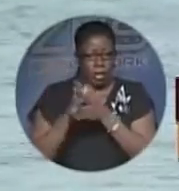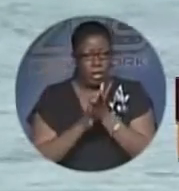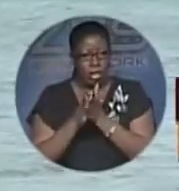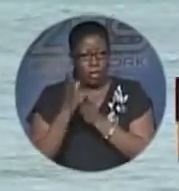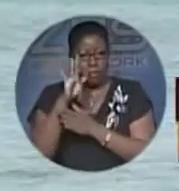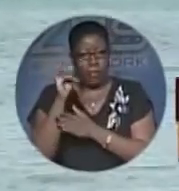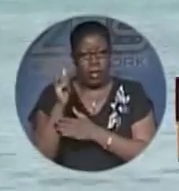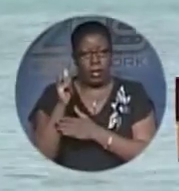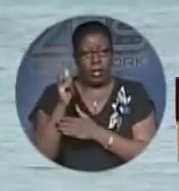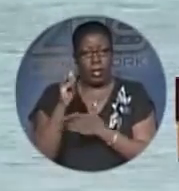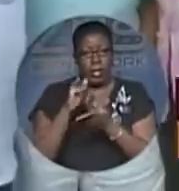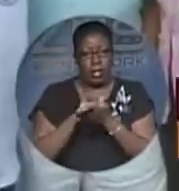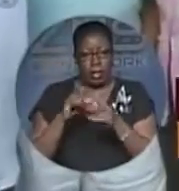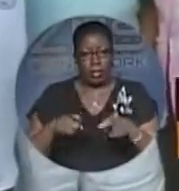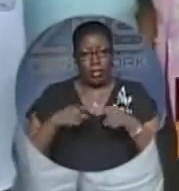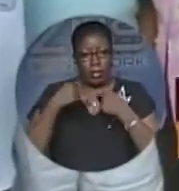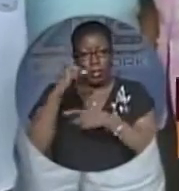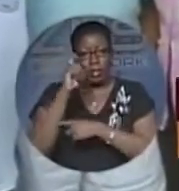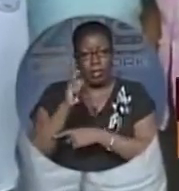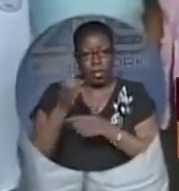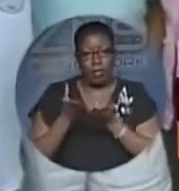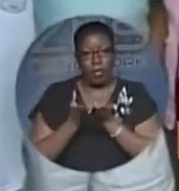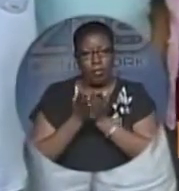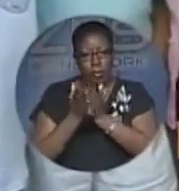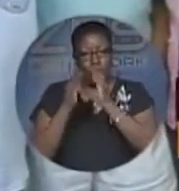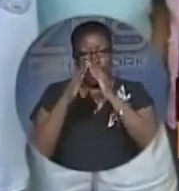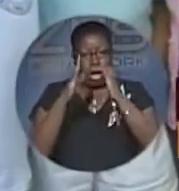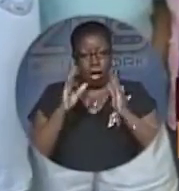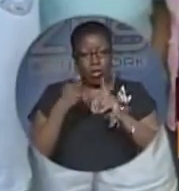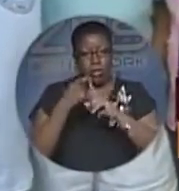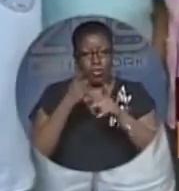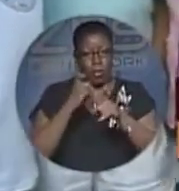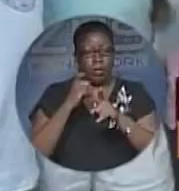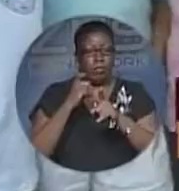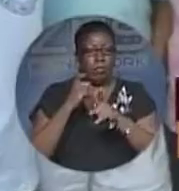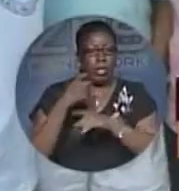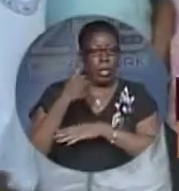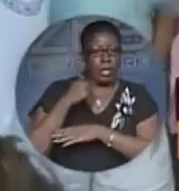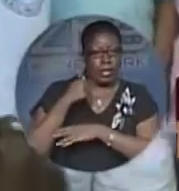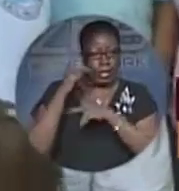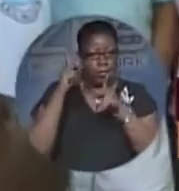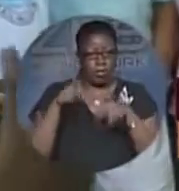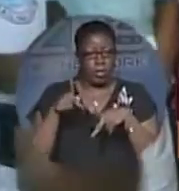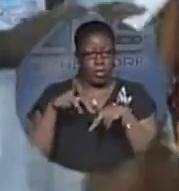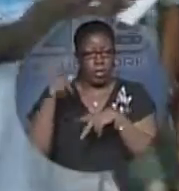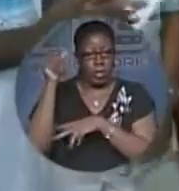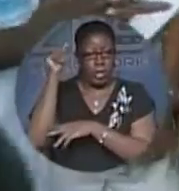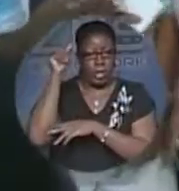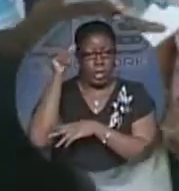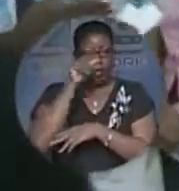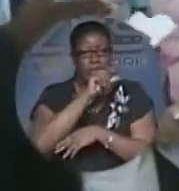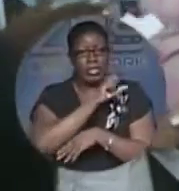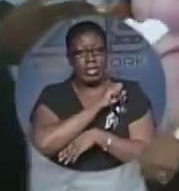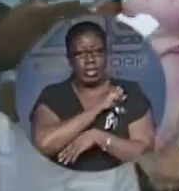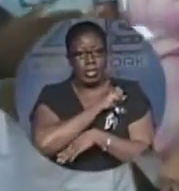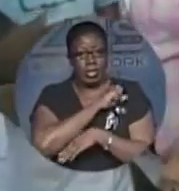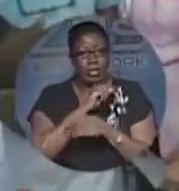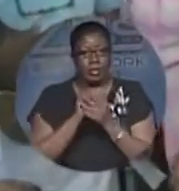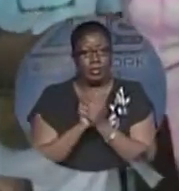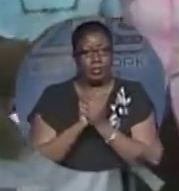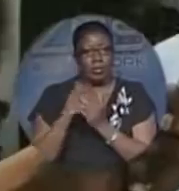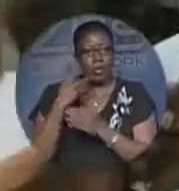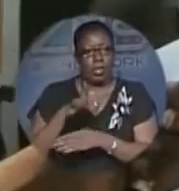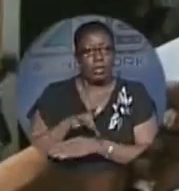by the generous gift of a much-needed boathouse from Canadian second homeowner and philanthropist Gary Slate. We really